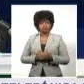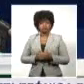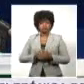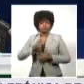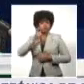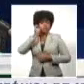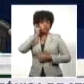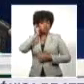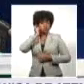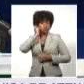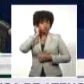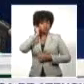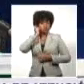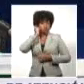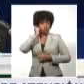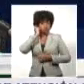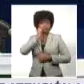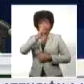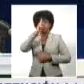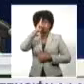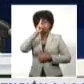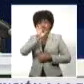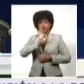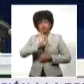insufficiency grade 3.